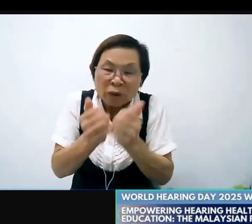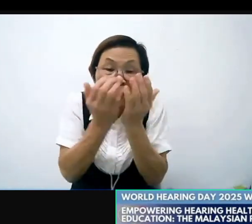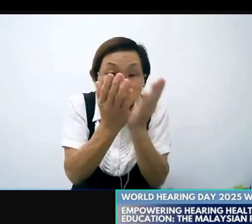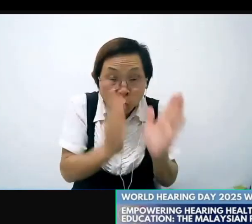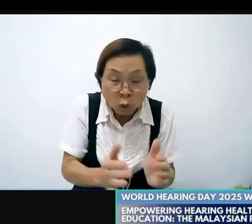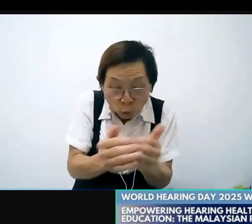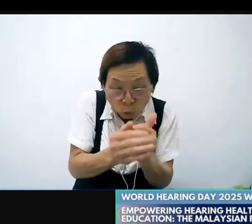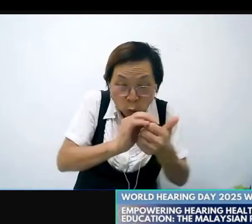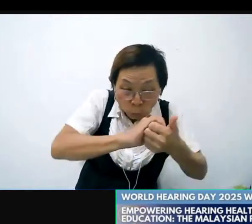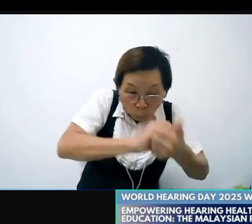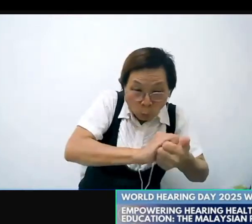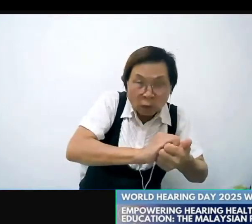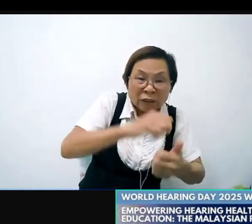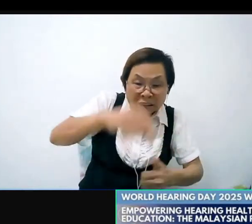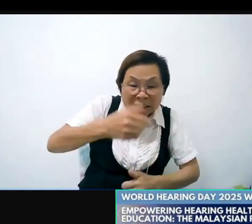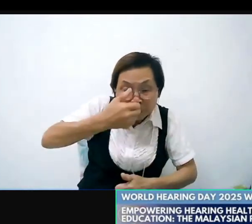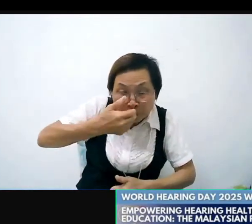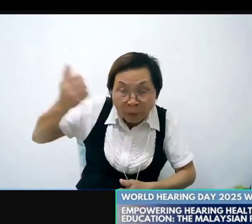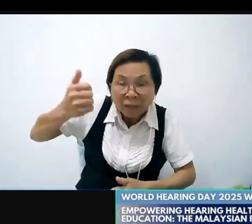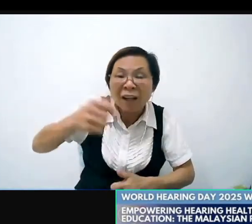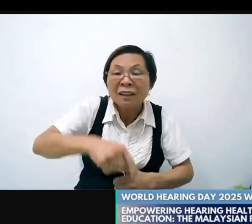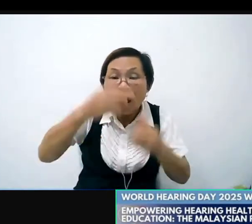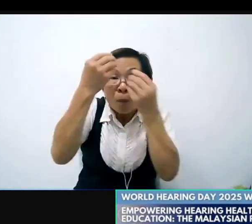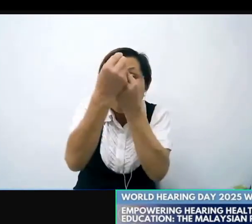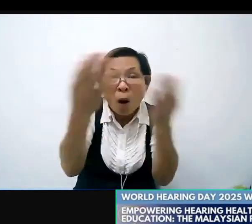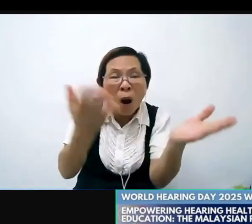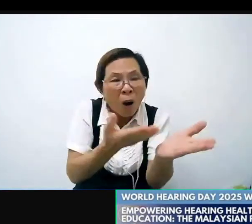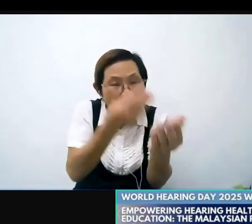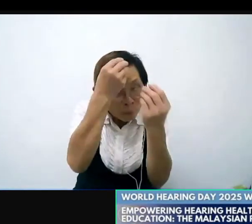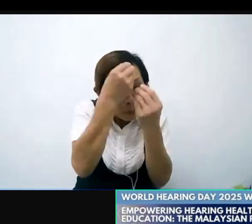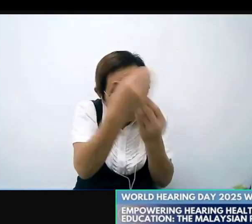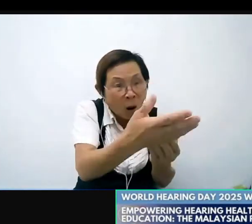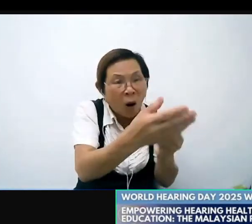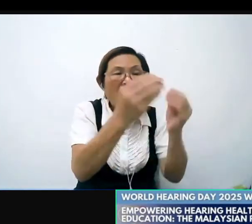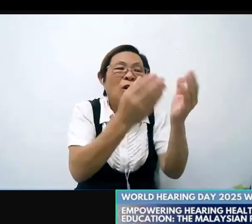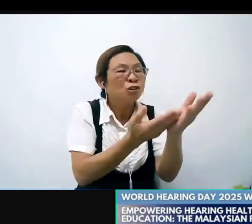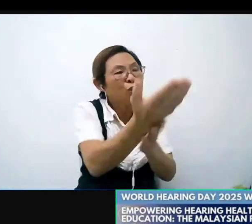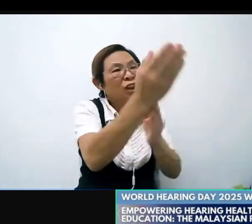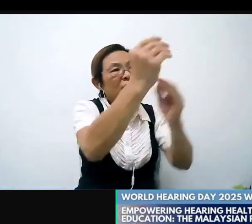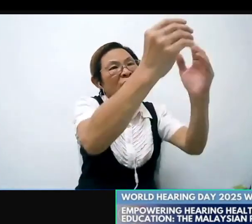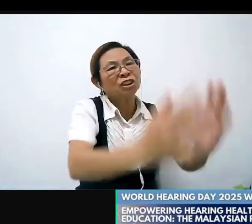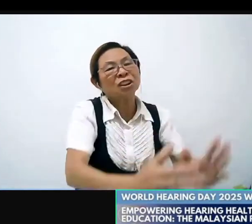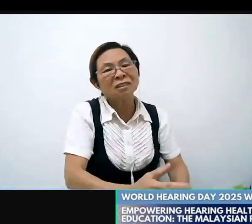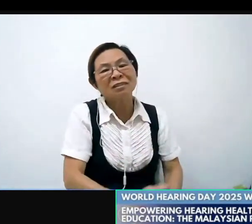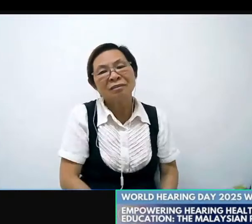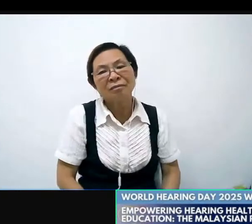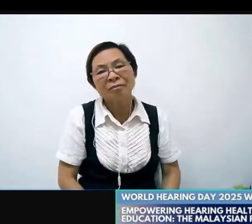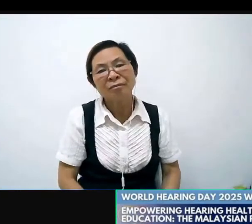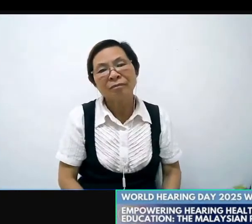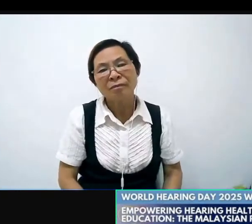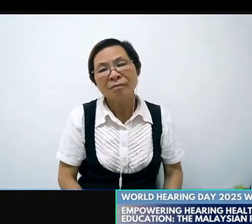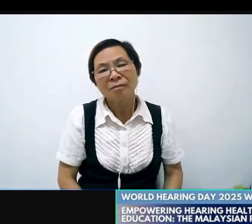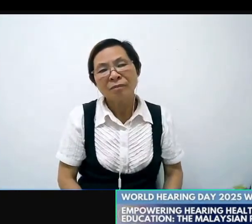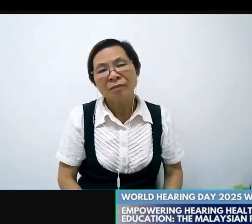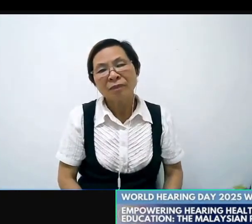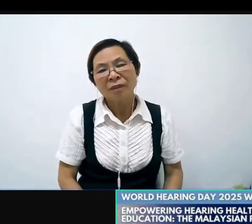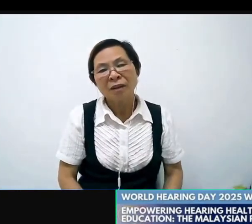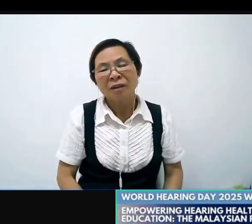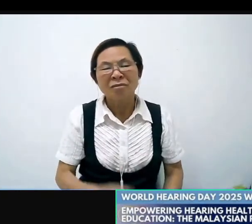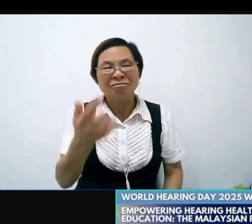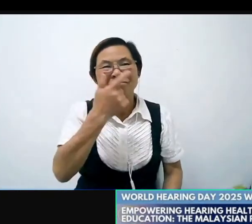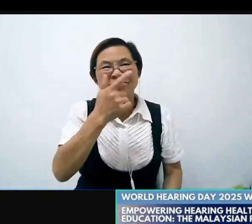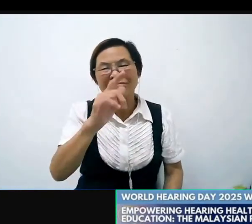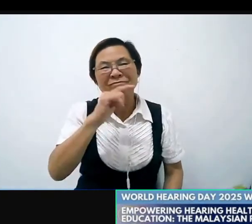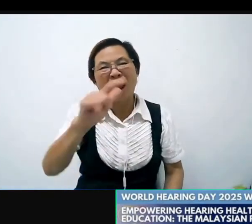the students better, and then that information can directly go to the teachers rather than go to any other places, and it